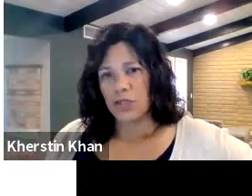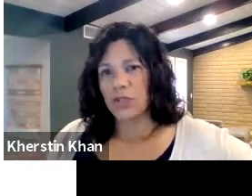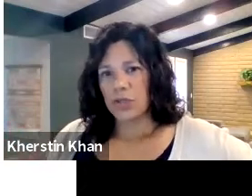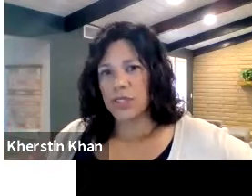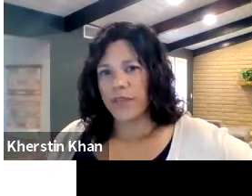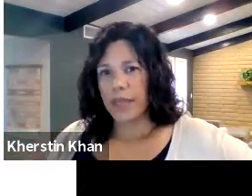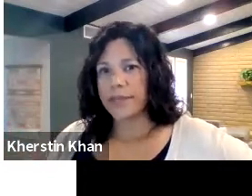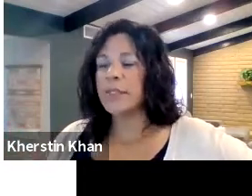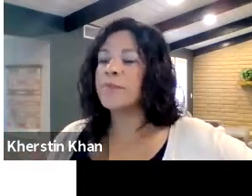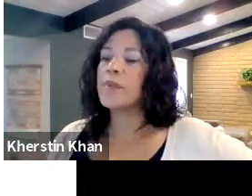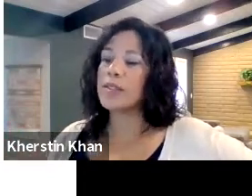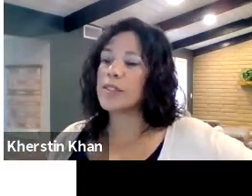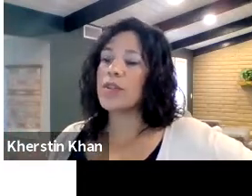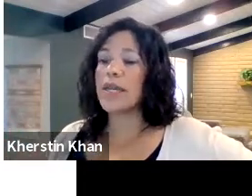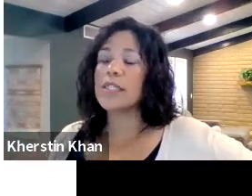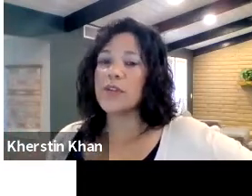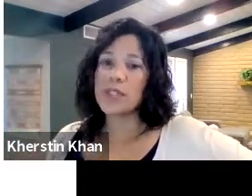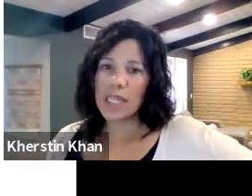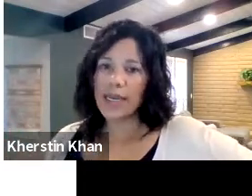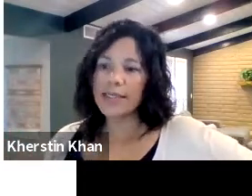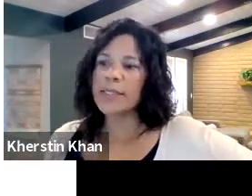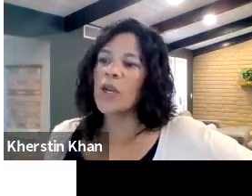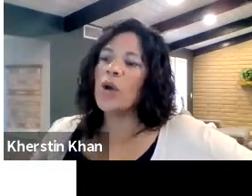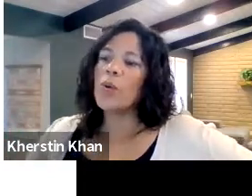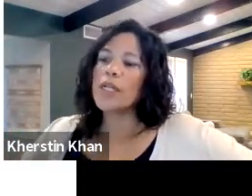these external sorts of things. And so in the next few